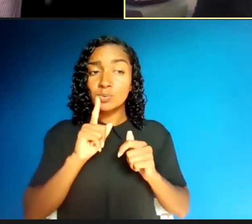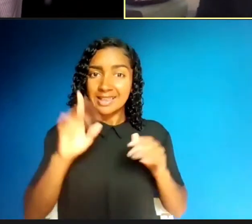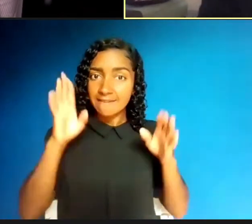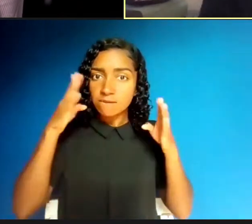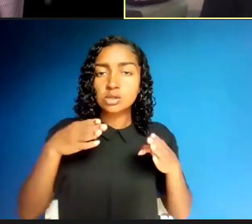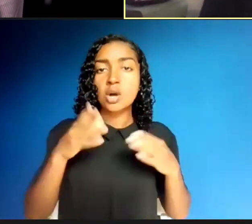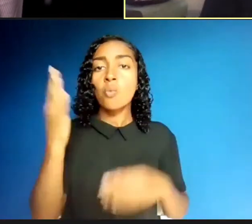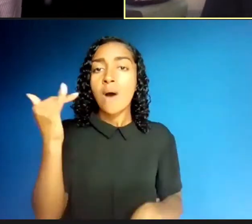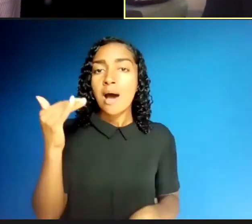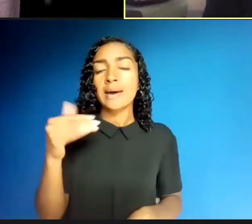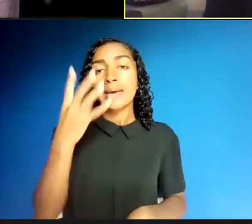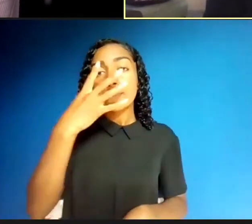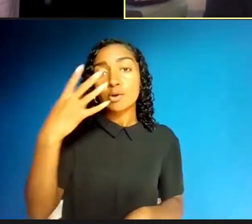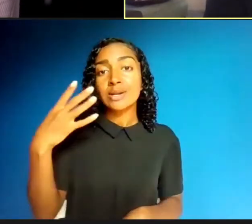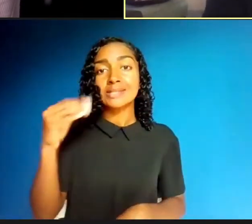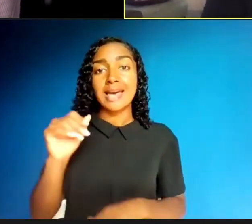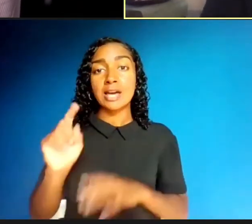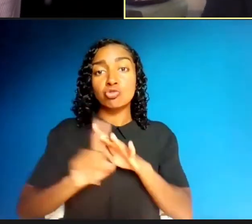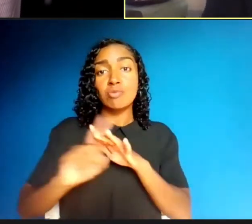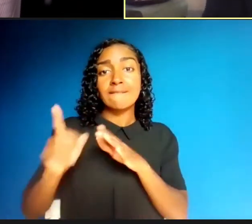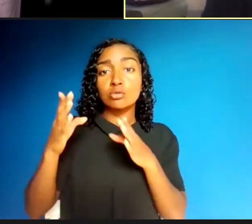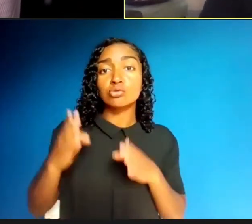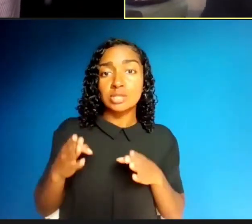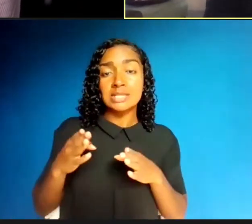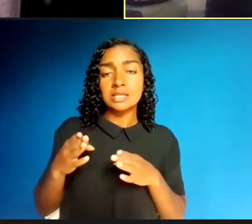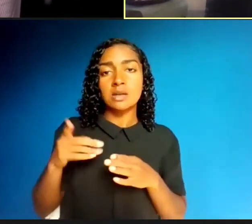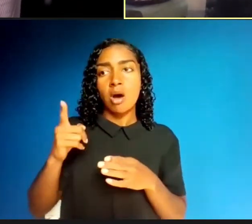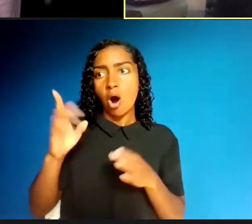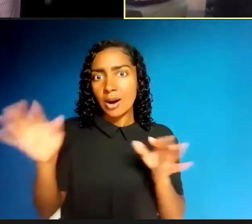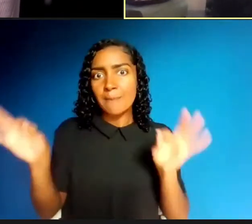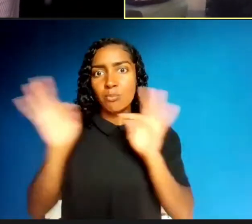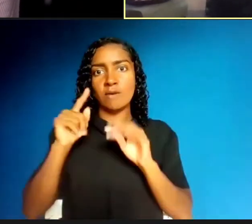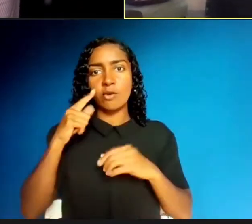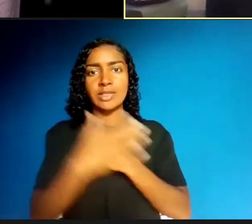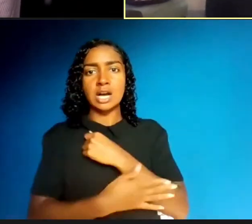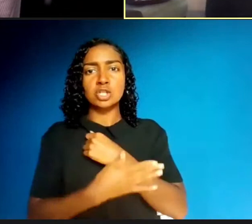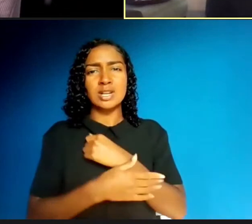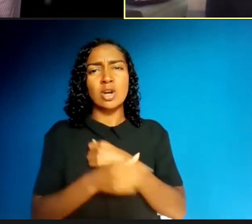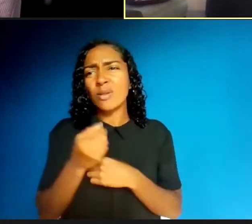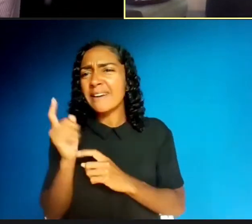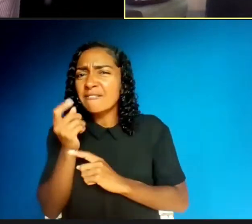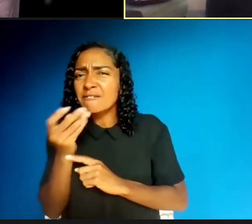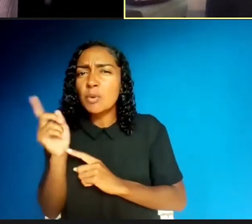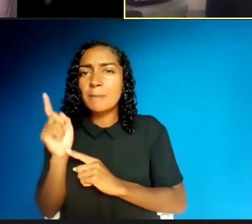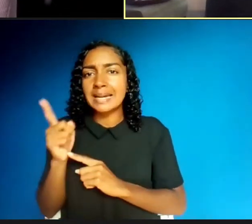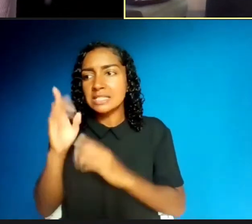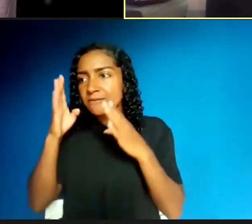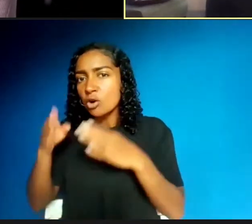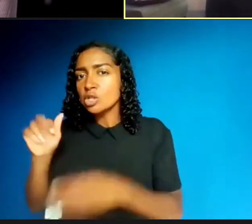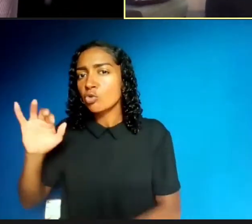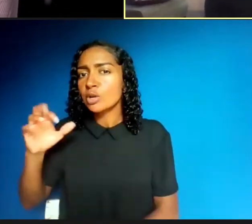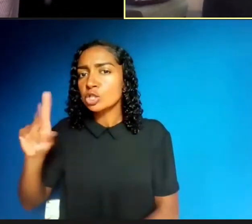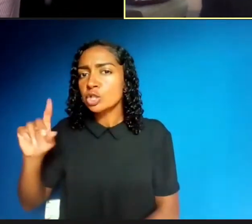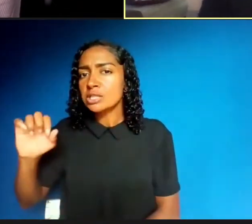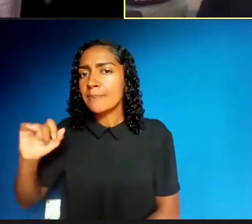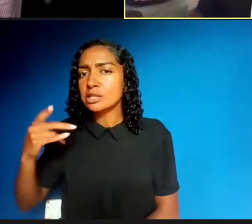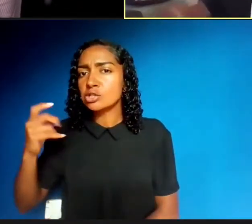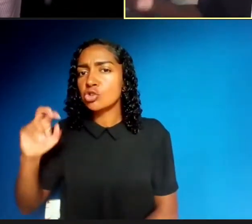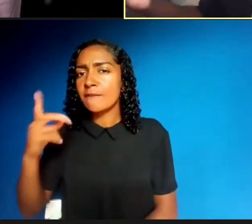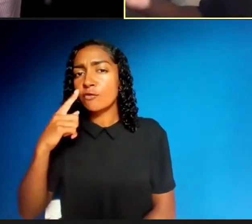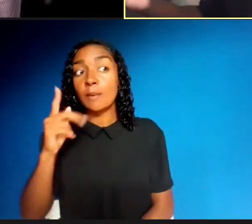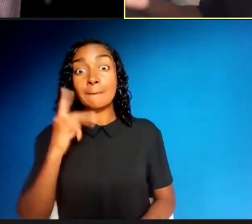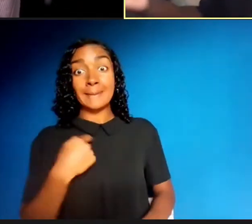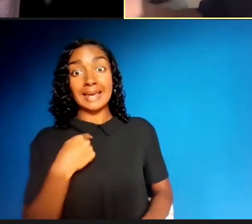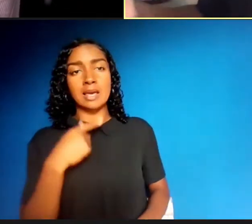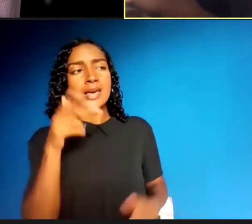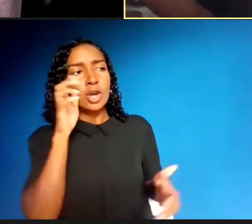And there's like 7 minutes or 42 minutes that are with Richard Spencer. And so for me, it's like, I don't think you watched the whole episode, but I